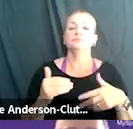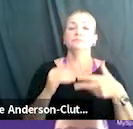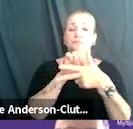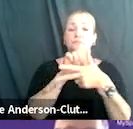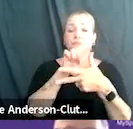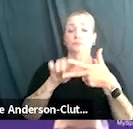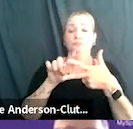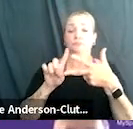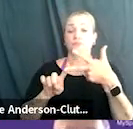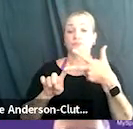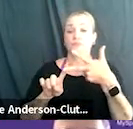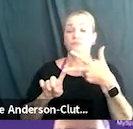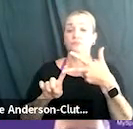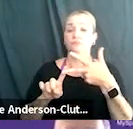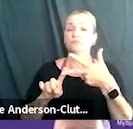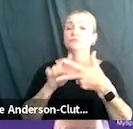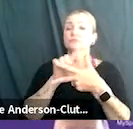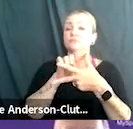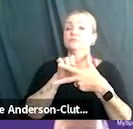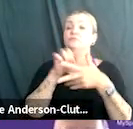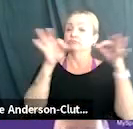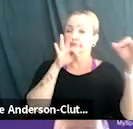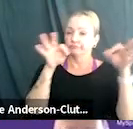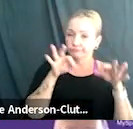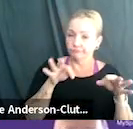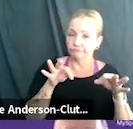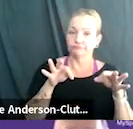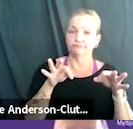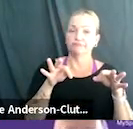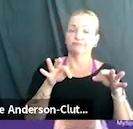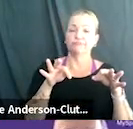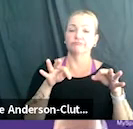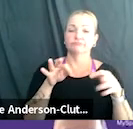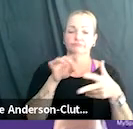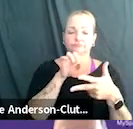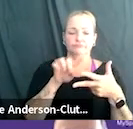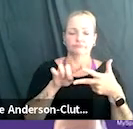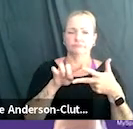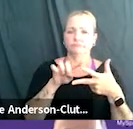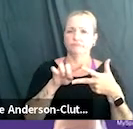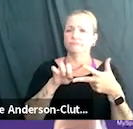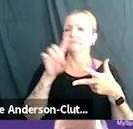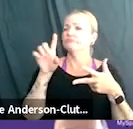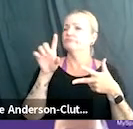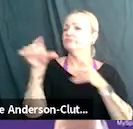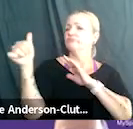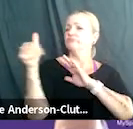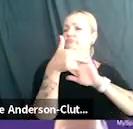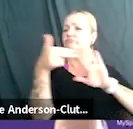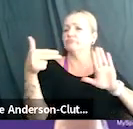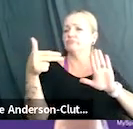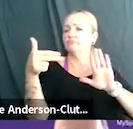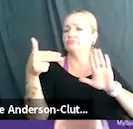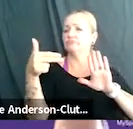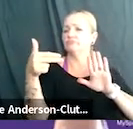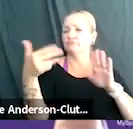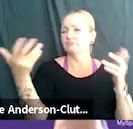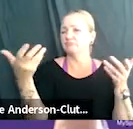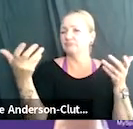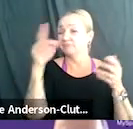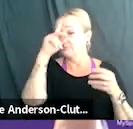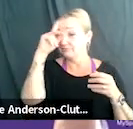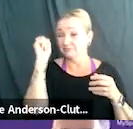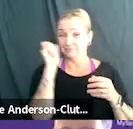autism, case descriptions, and then sort of talking about diagnostic possibilities and how we might explain some of the symptoms I've seen in